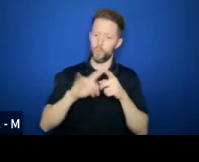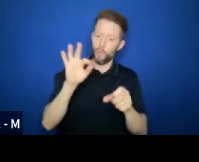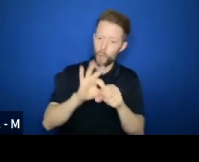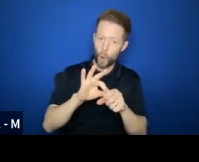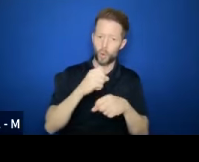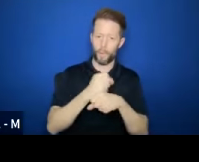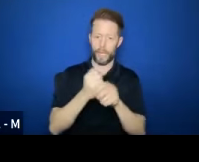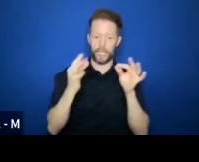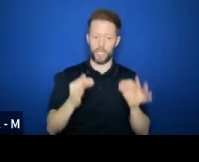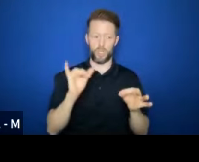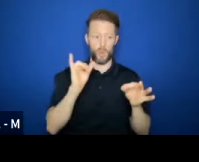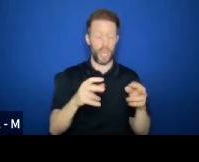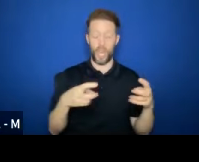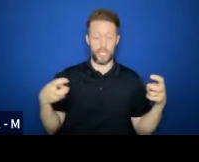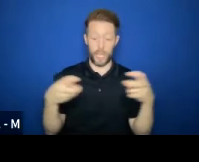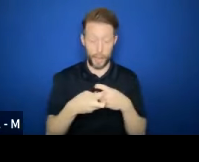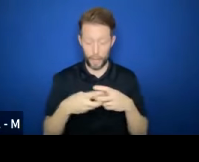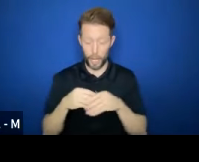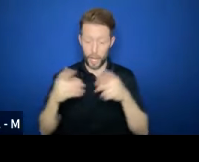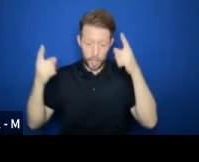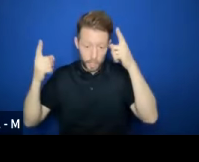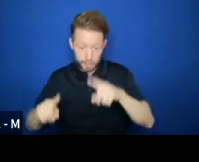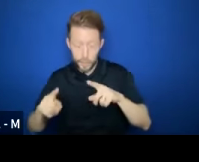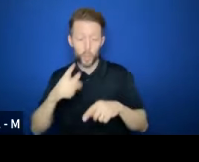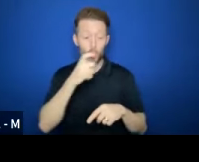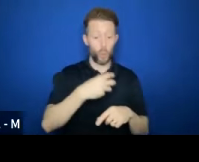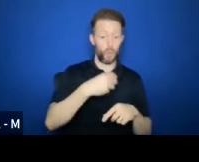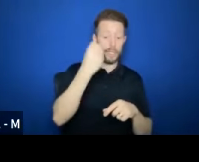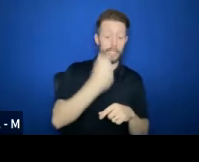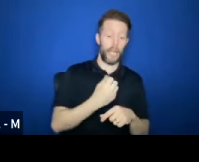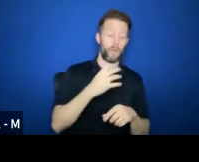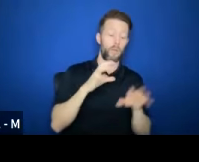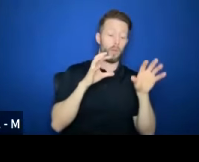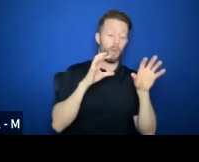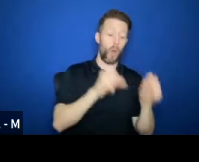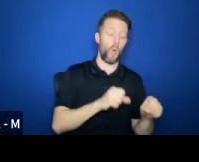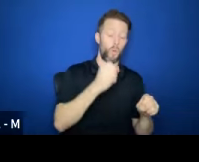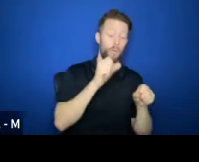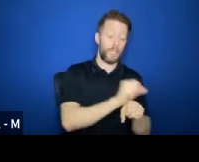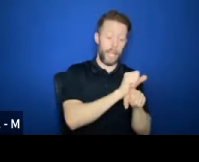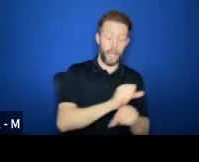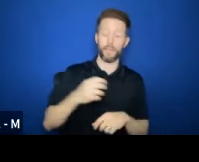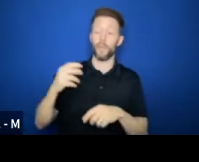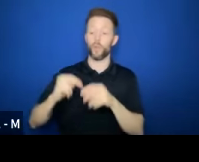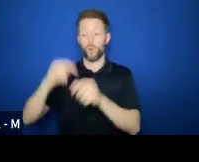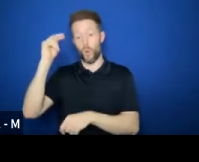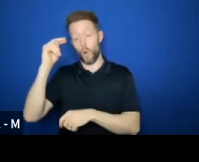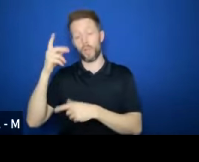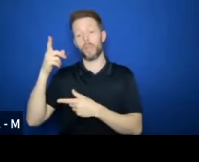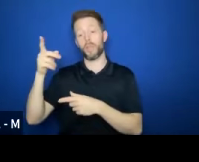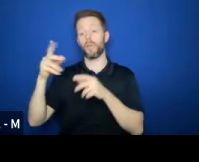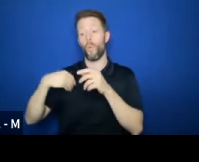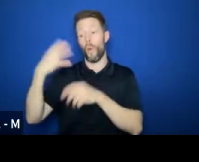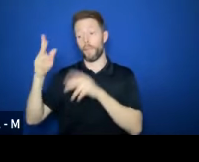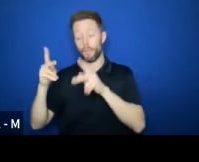of this dilemma, in a compromise between white slave owners of the South and white male elite of the North, came the 3/5 compromise.